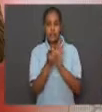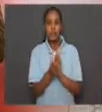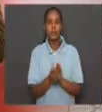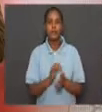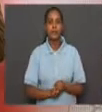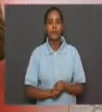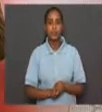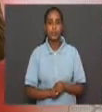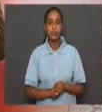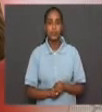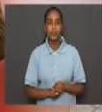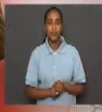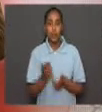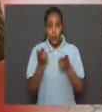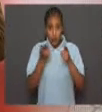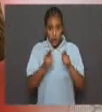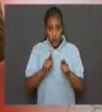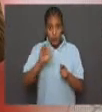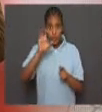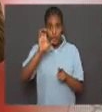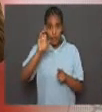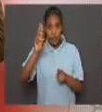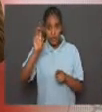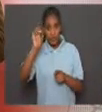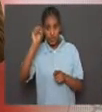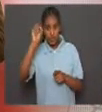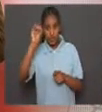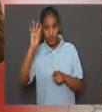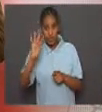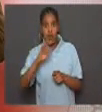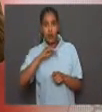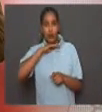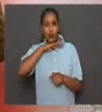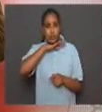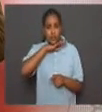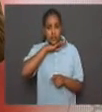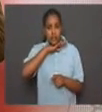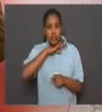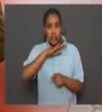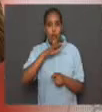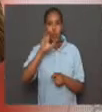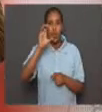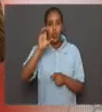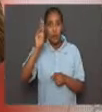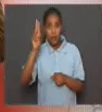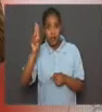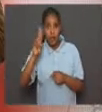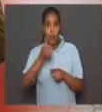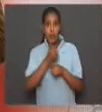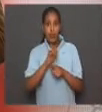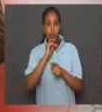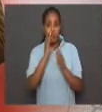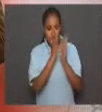example. When copper sulfide is roasted, copper metal